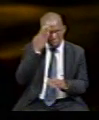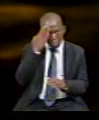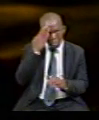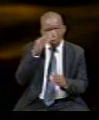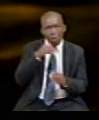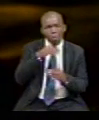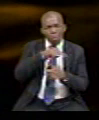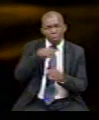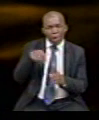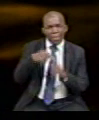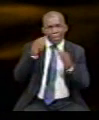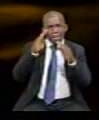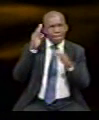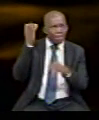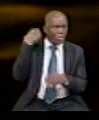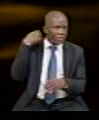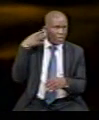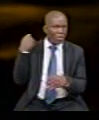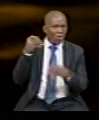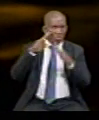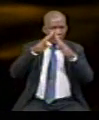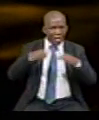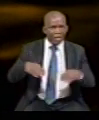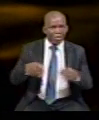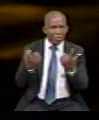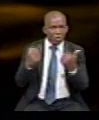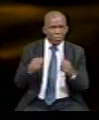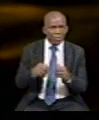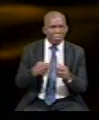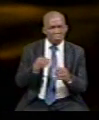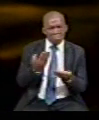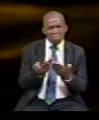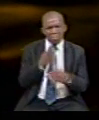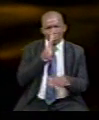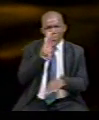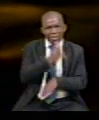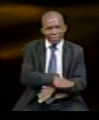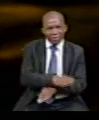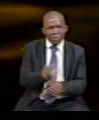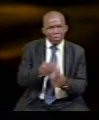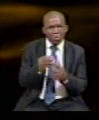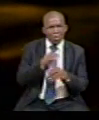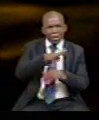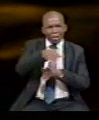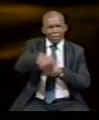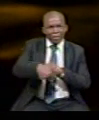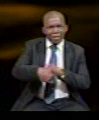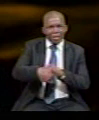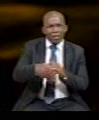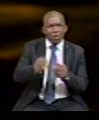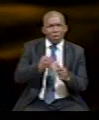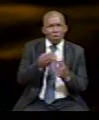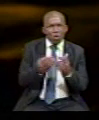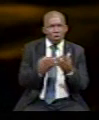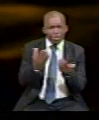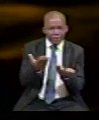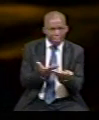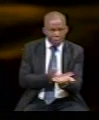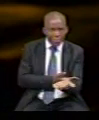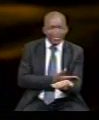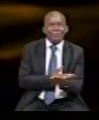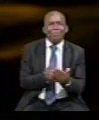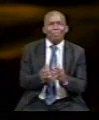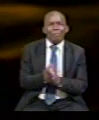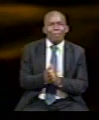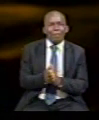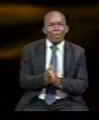of the house cometh, at eve, or at midnight, or at the cockcrow, or in the